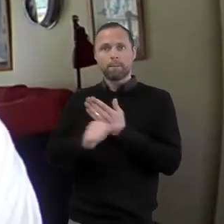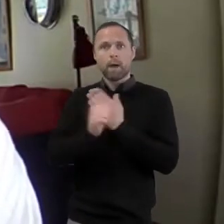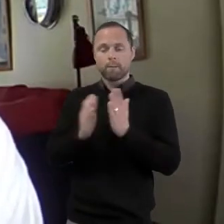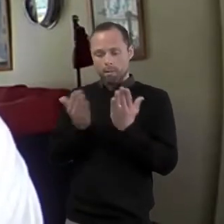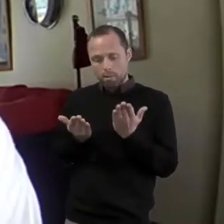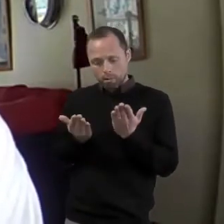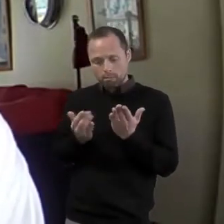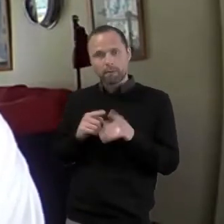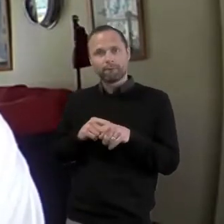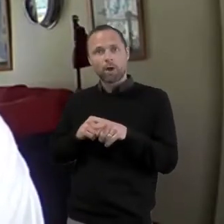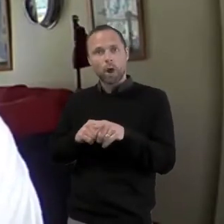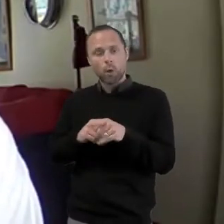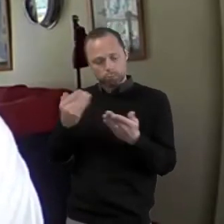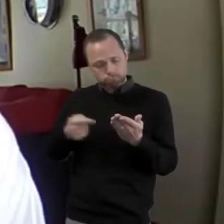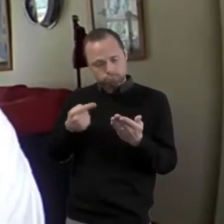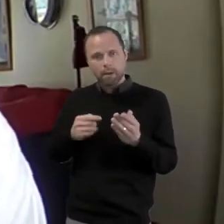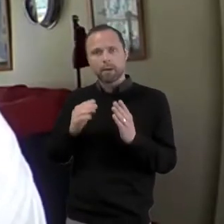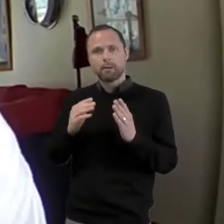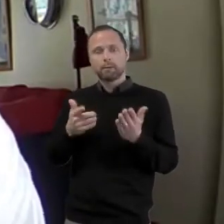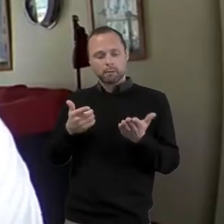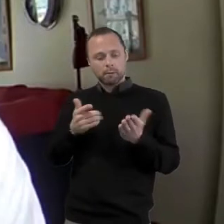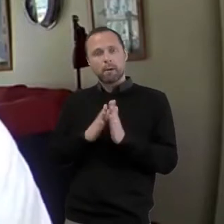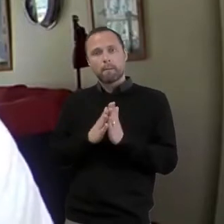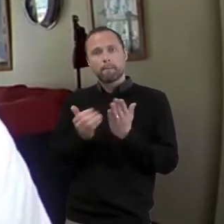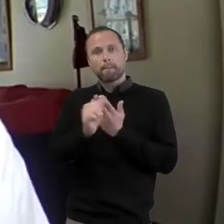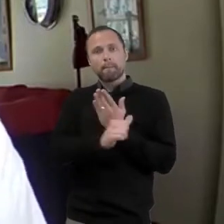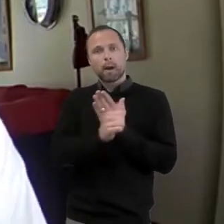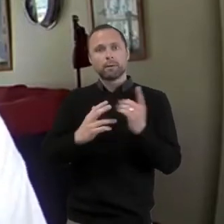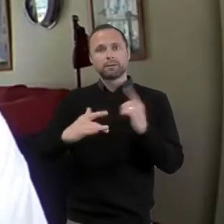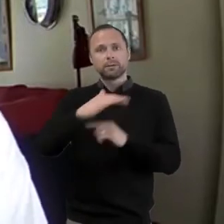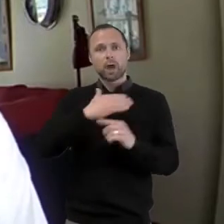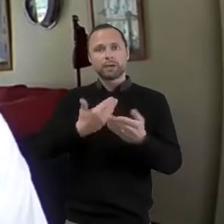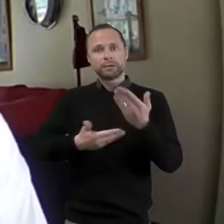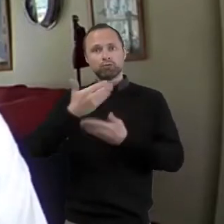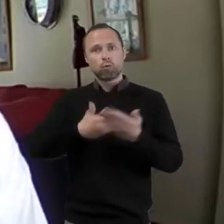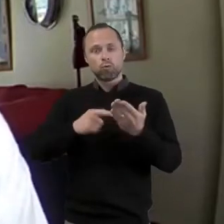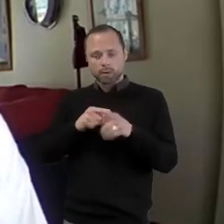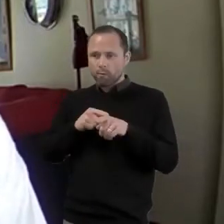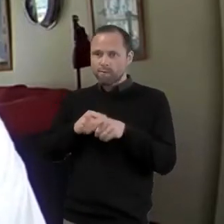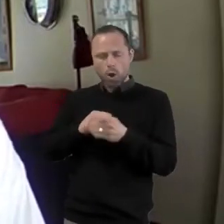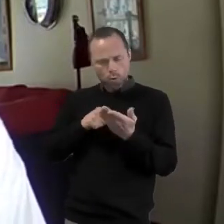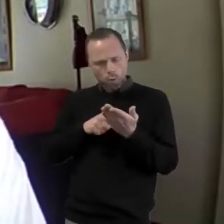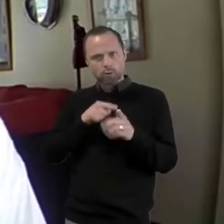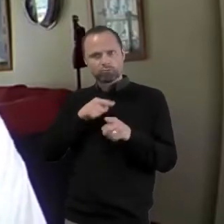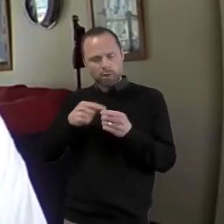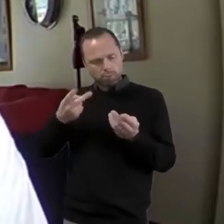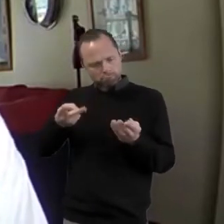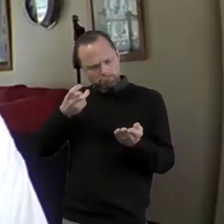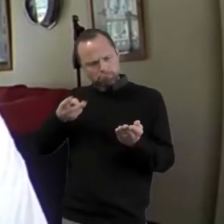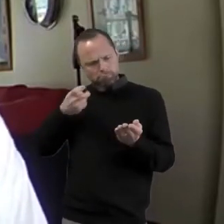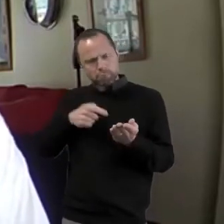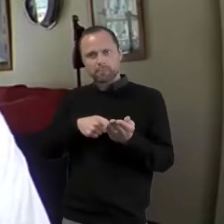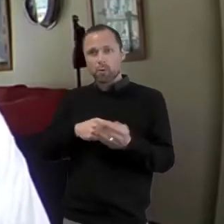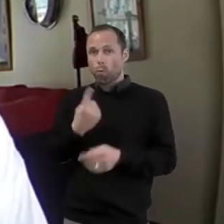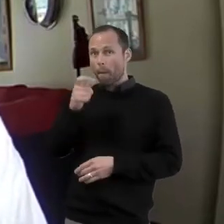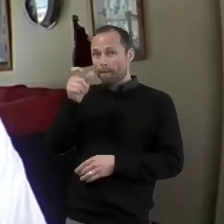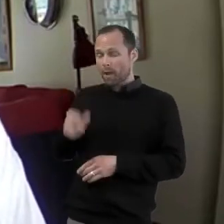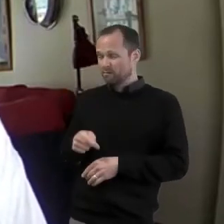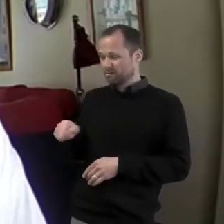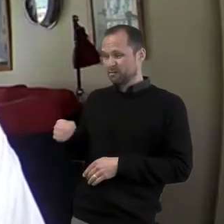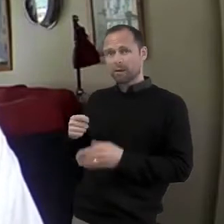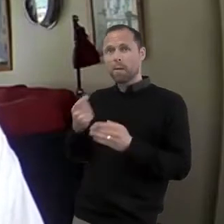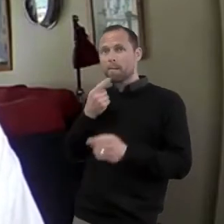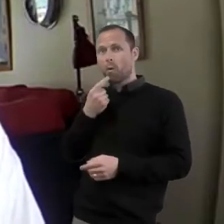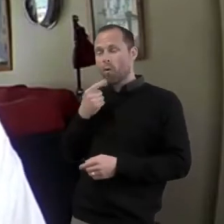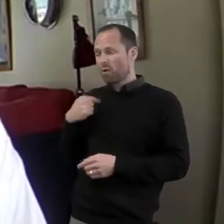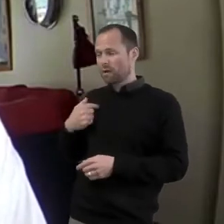we followed the Bible Society Bible series. Another has shouted his prayers at the screen and been a